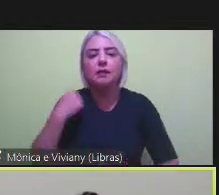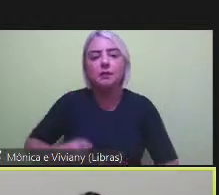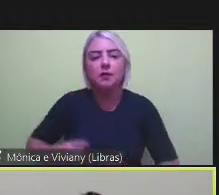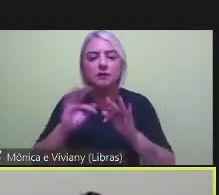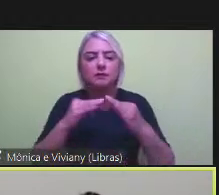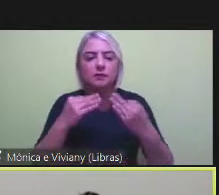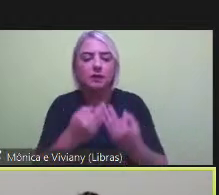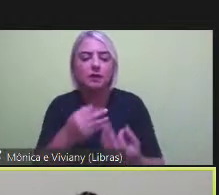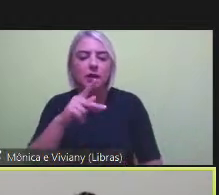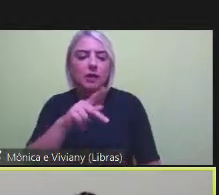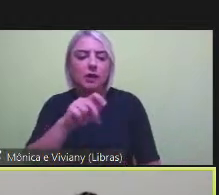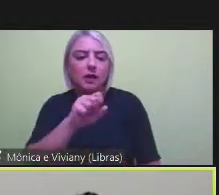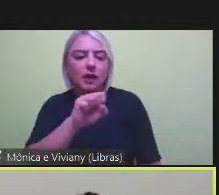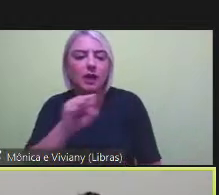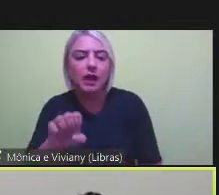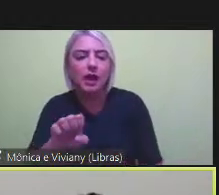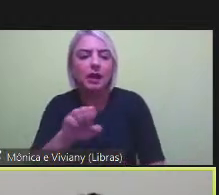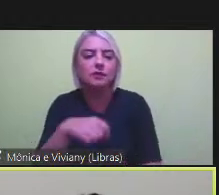PSC,